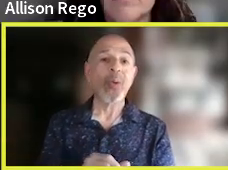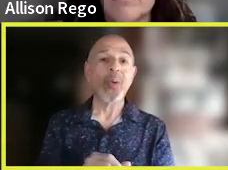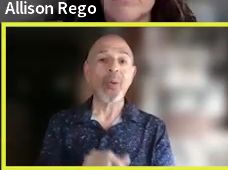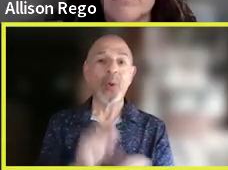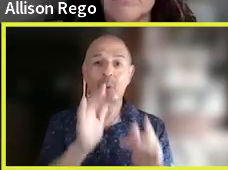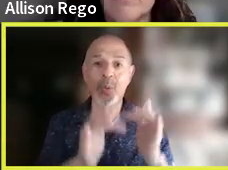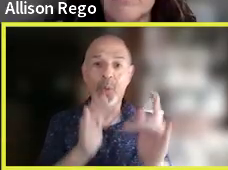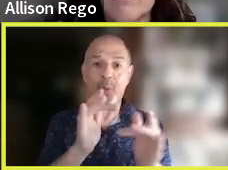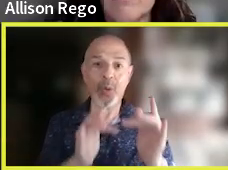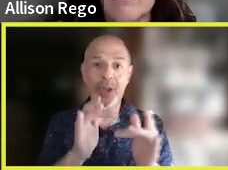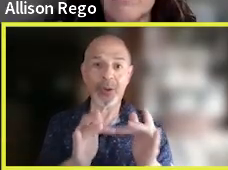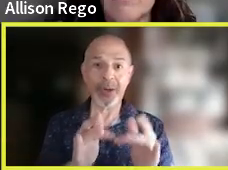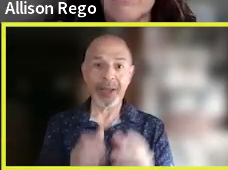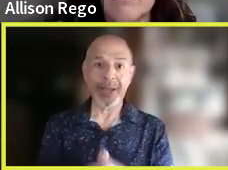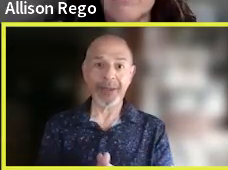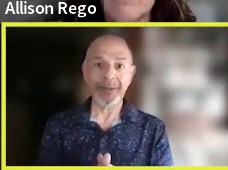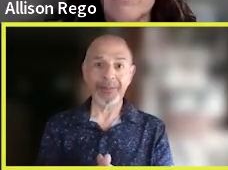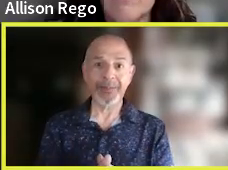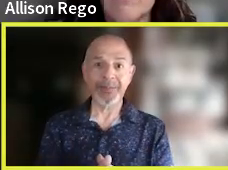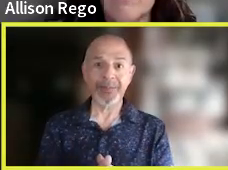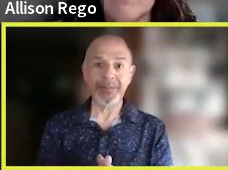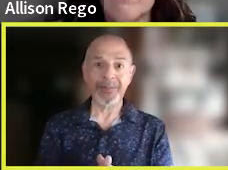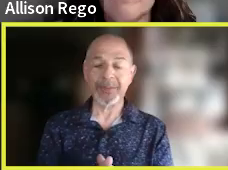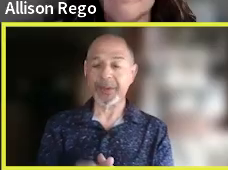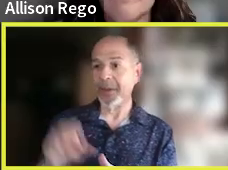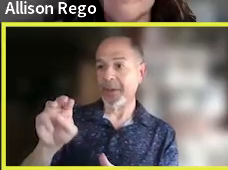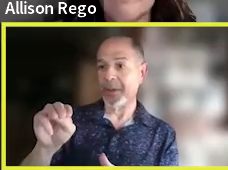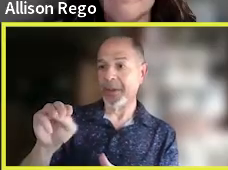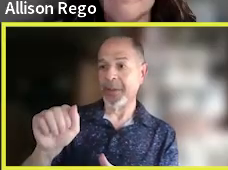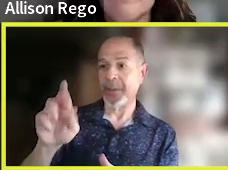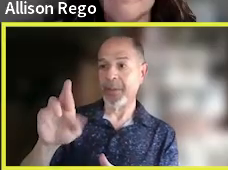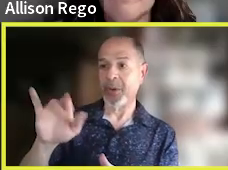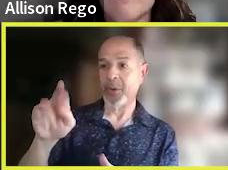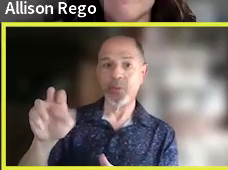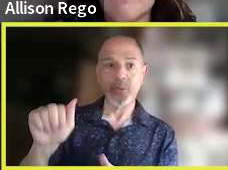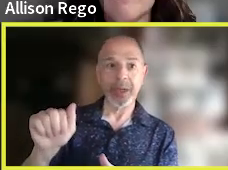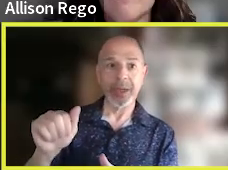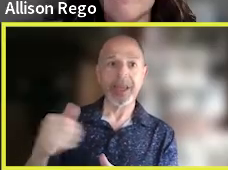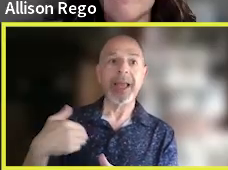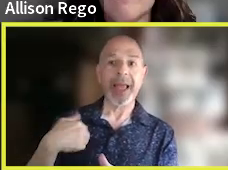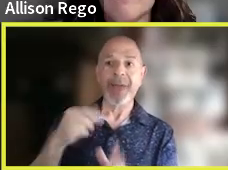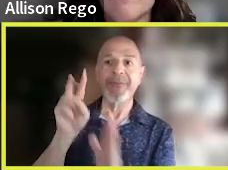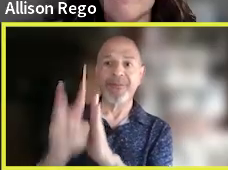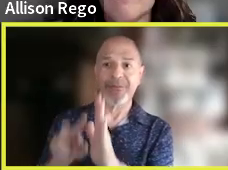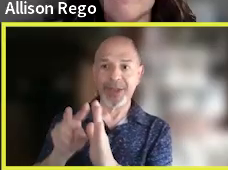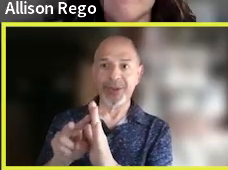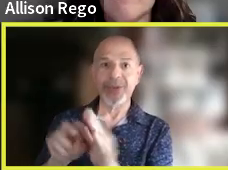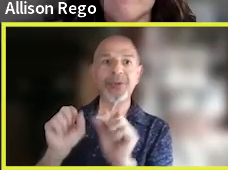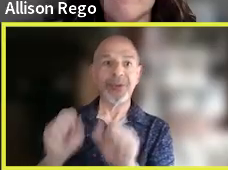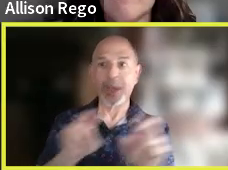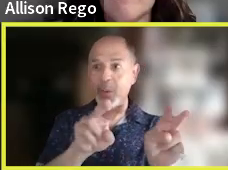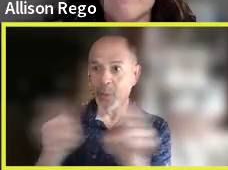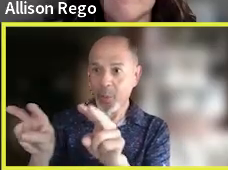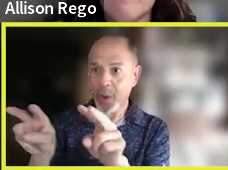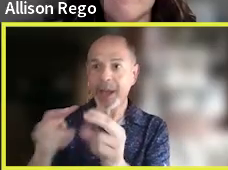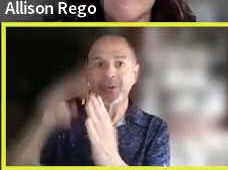their Trailblazer stories, Marina's one of those people, and you talk about the group. You talk about that in your video, so people could go and hear from her saying,